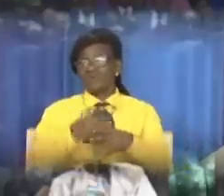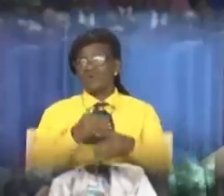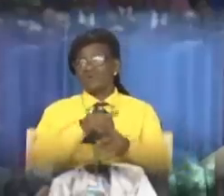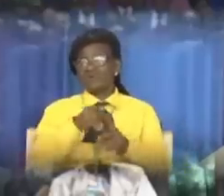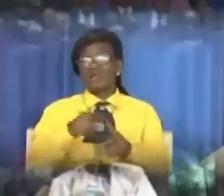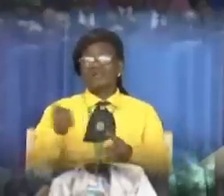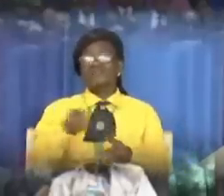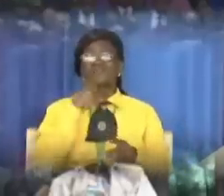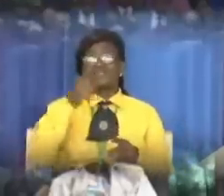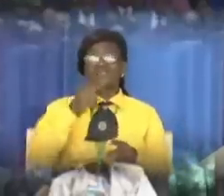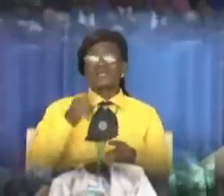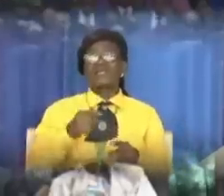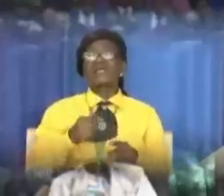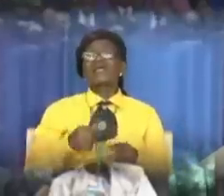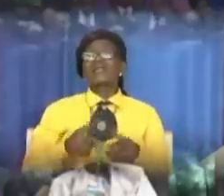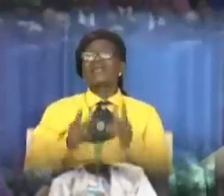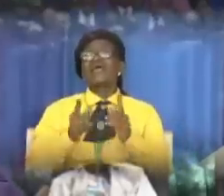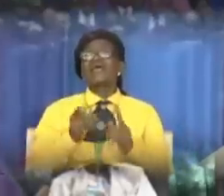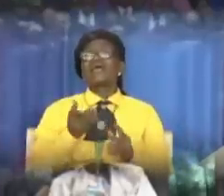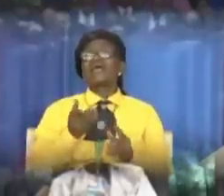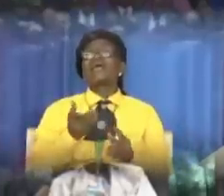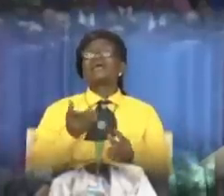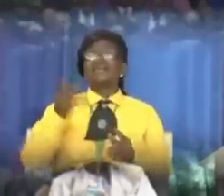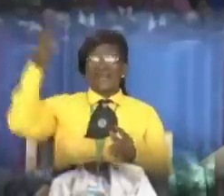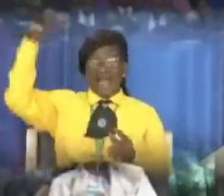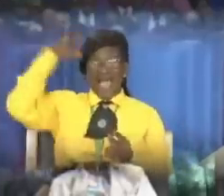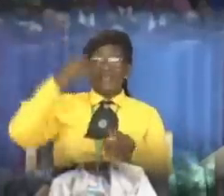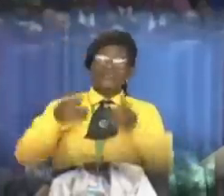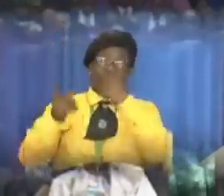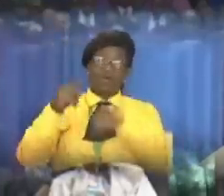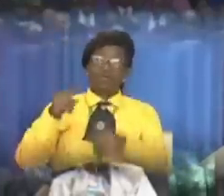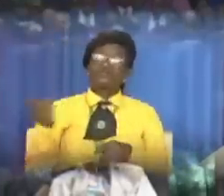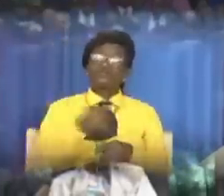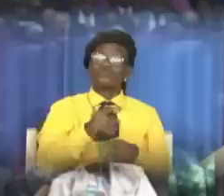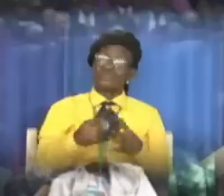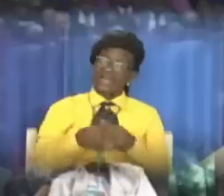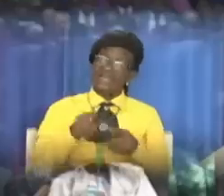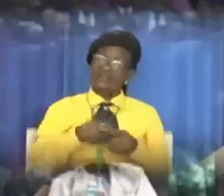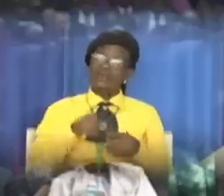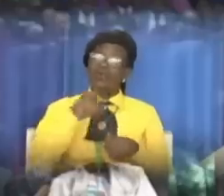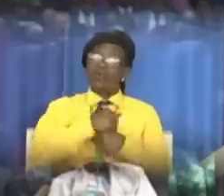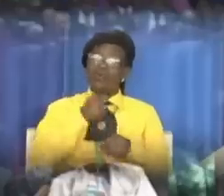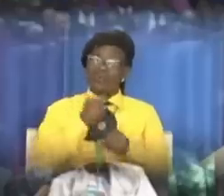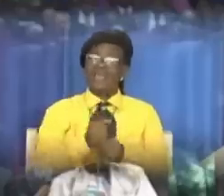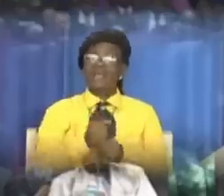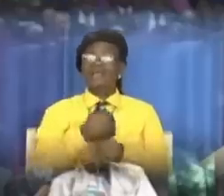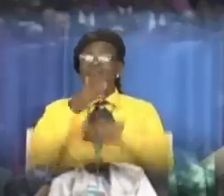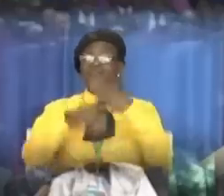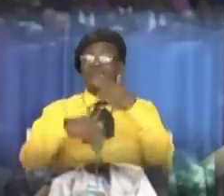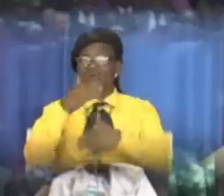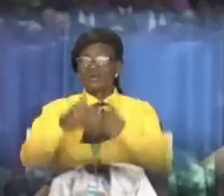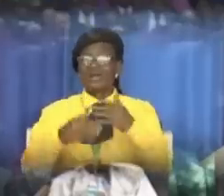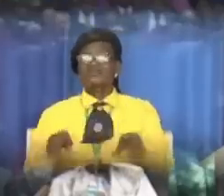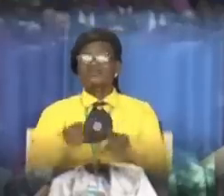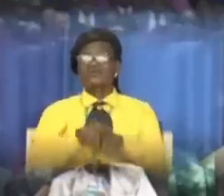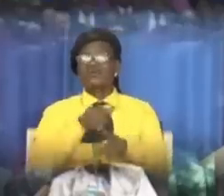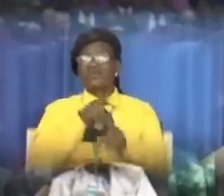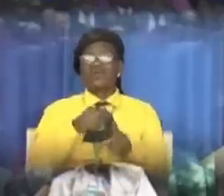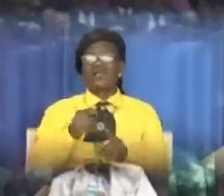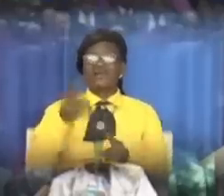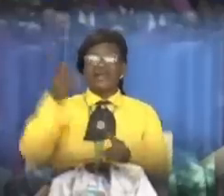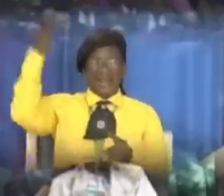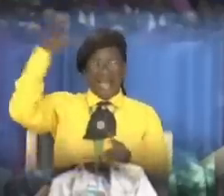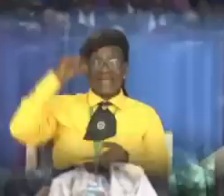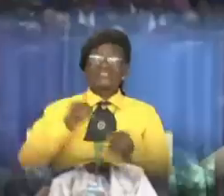to make progress. Now, when the light is shining through you, then God can turn you to a vessel unto